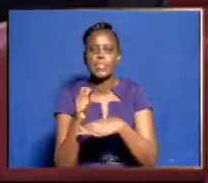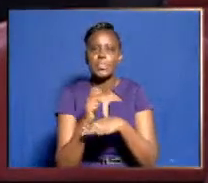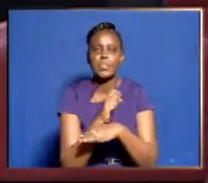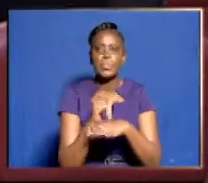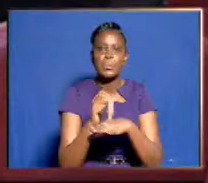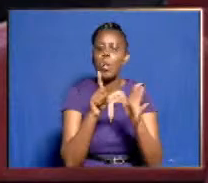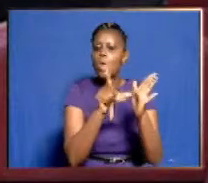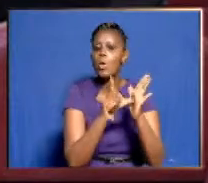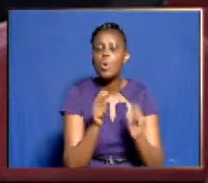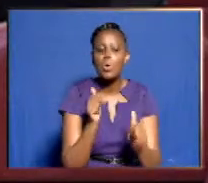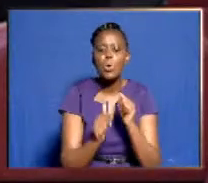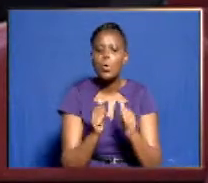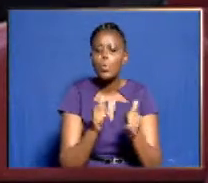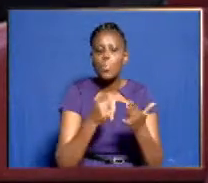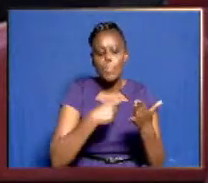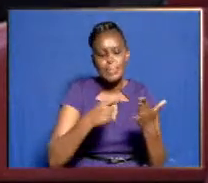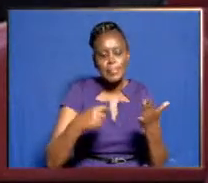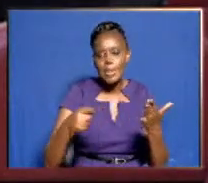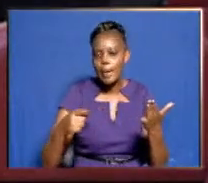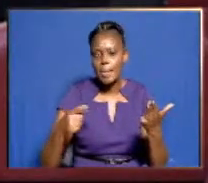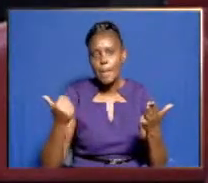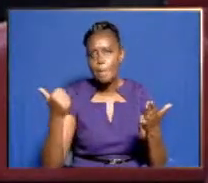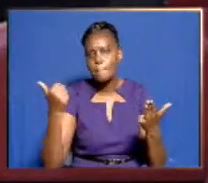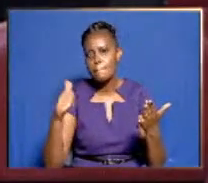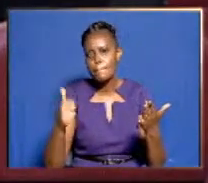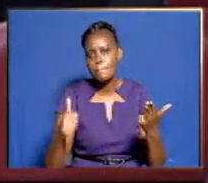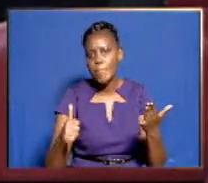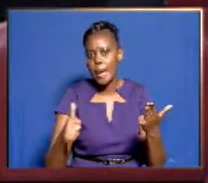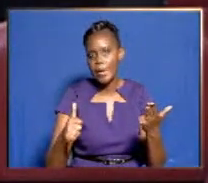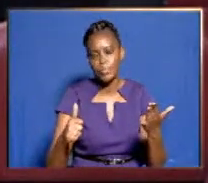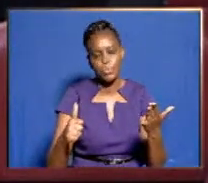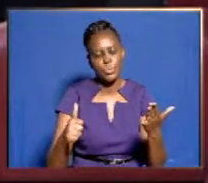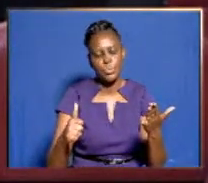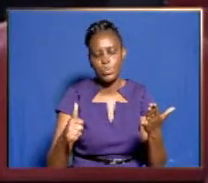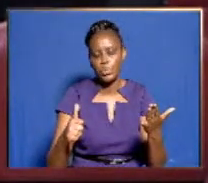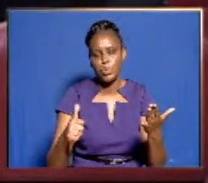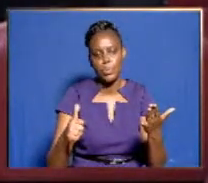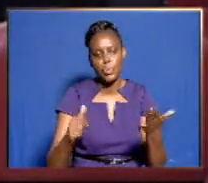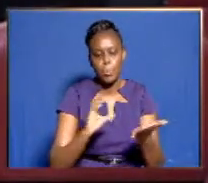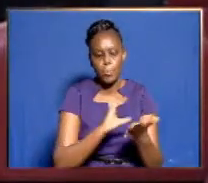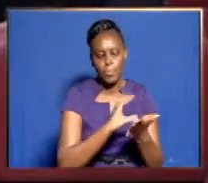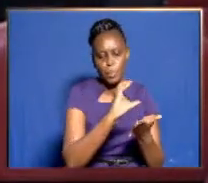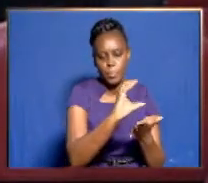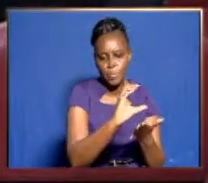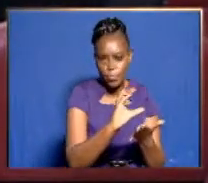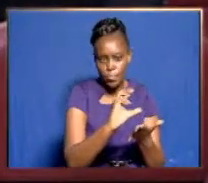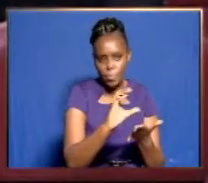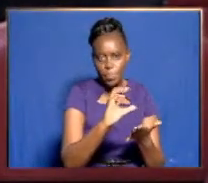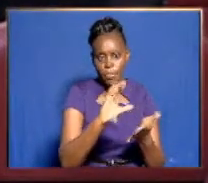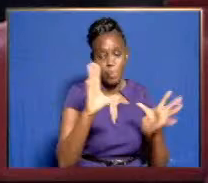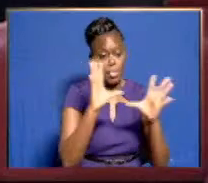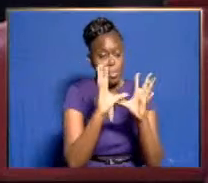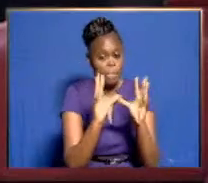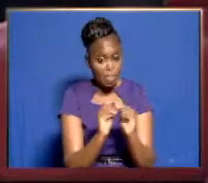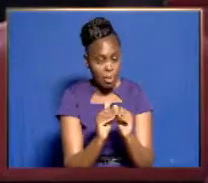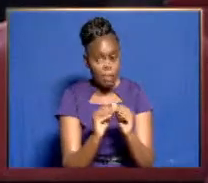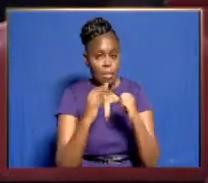of debt that has been signed but has not been drawn or disbursed, bringing the total debt to